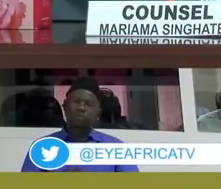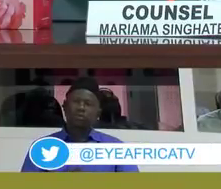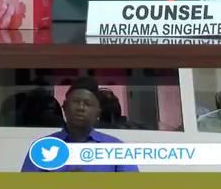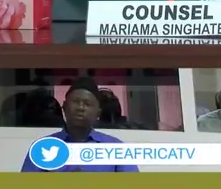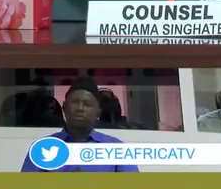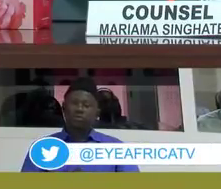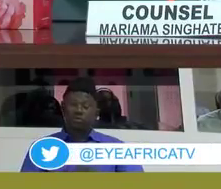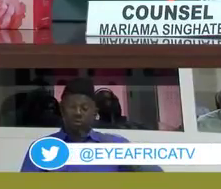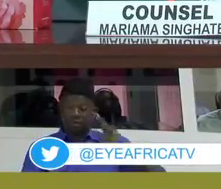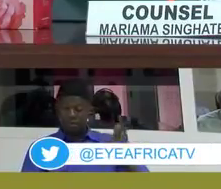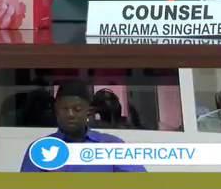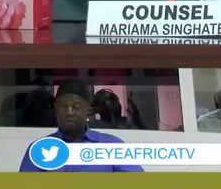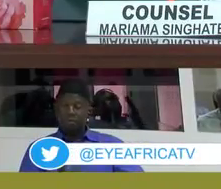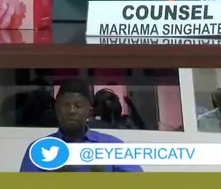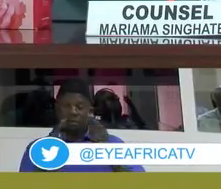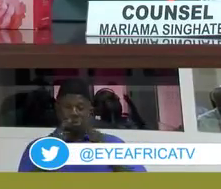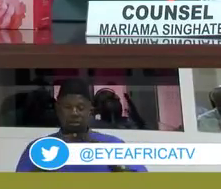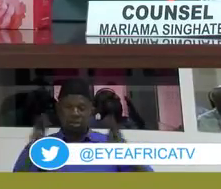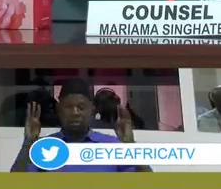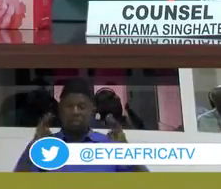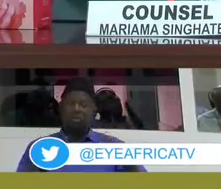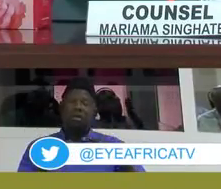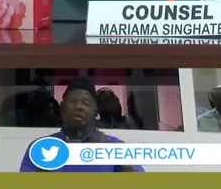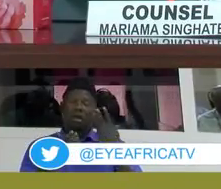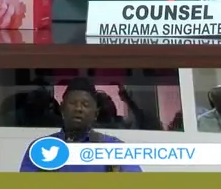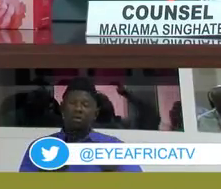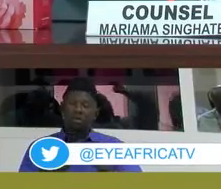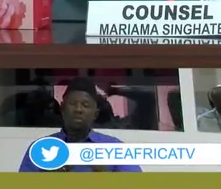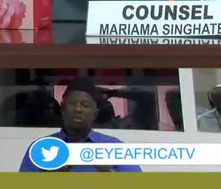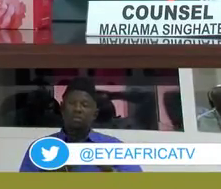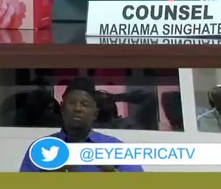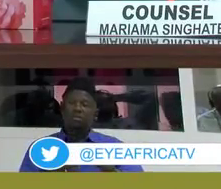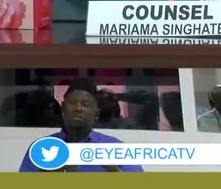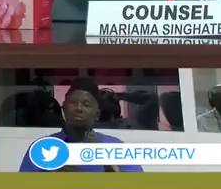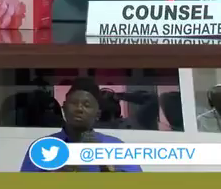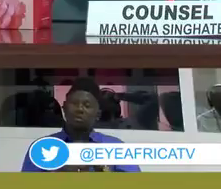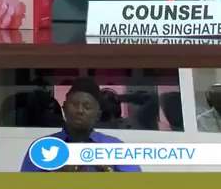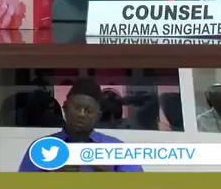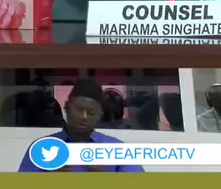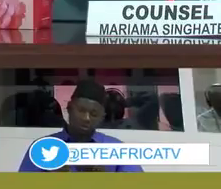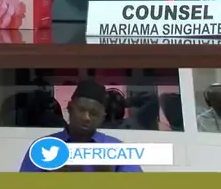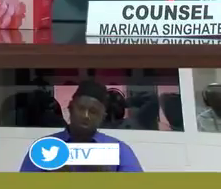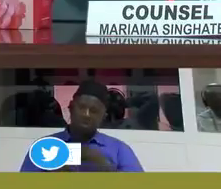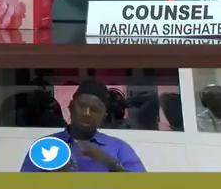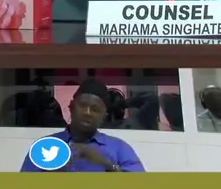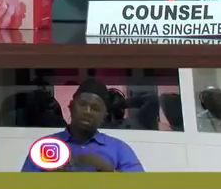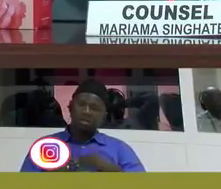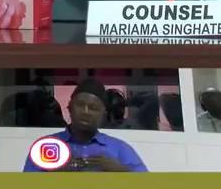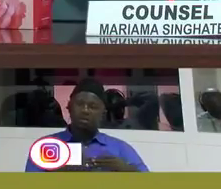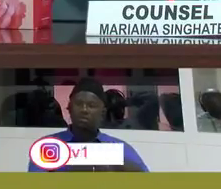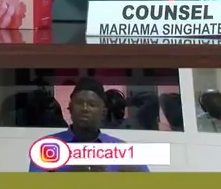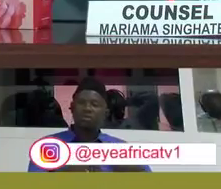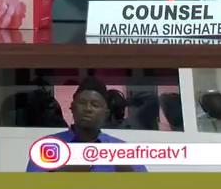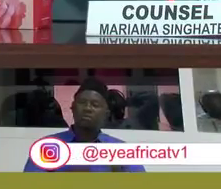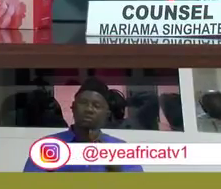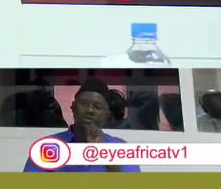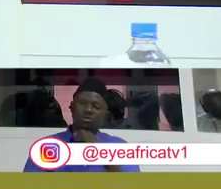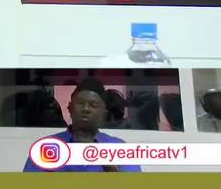the declaration, and how has that affected the exercise of your faith as